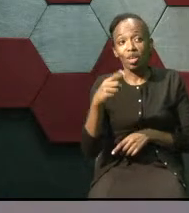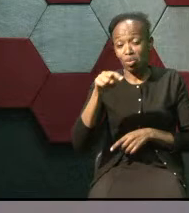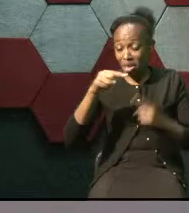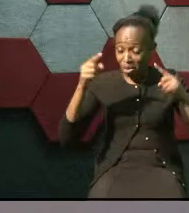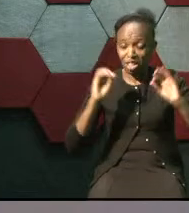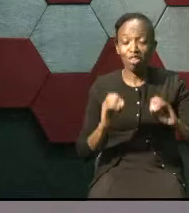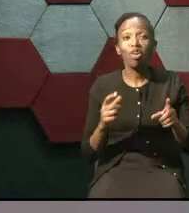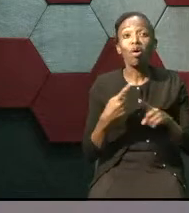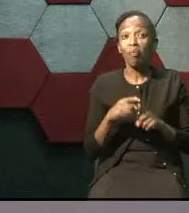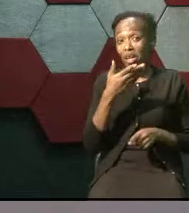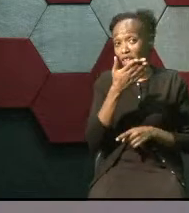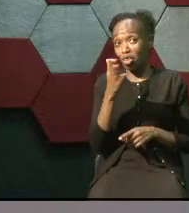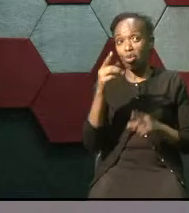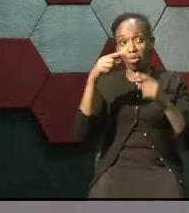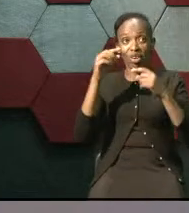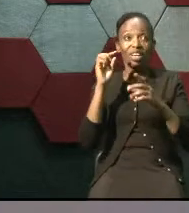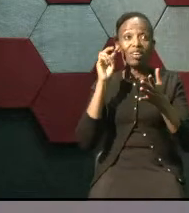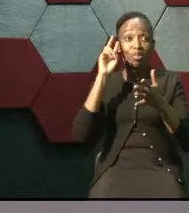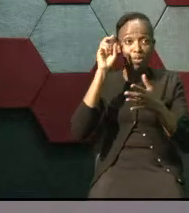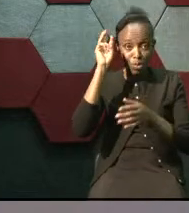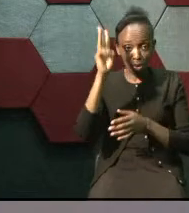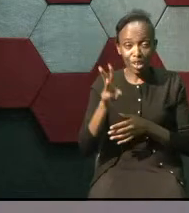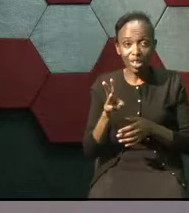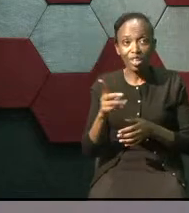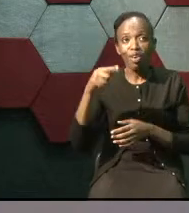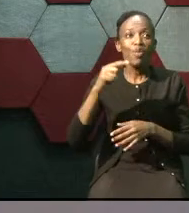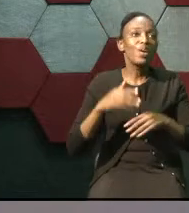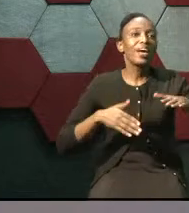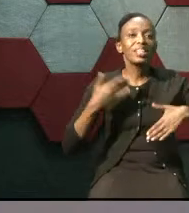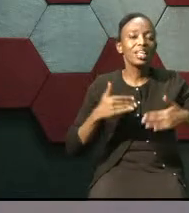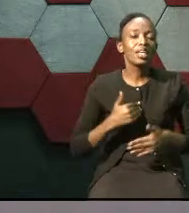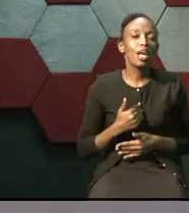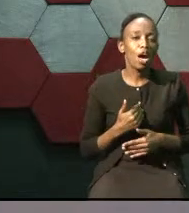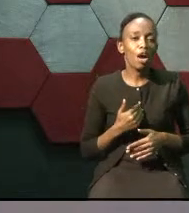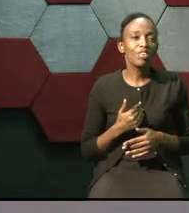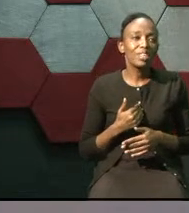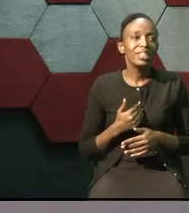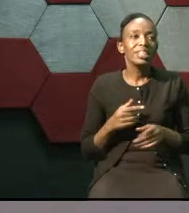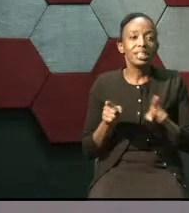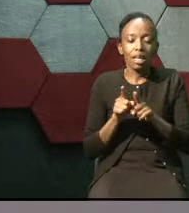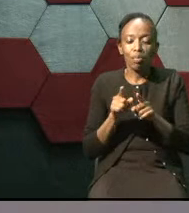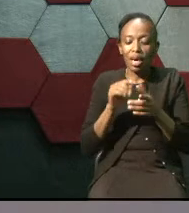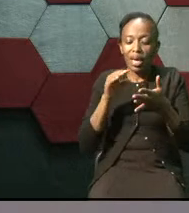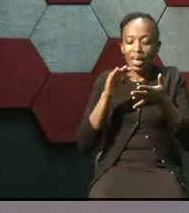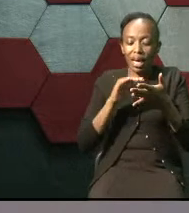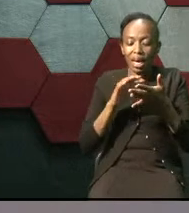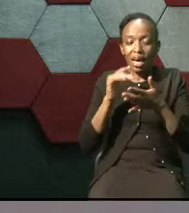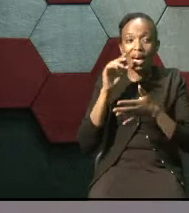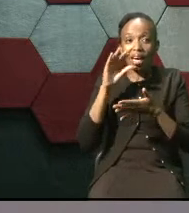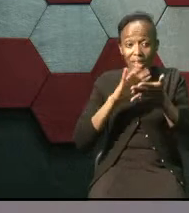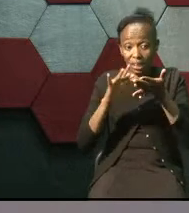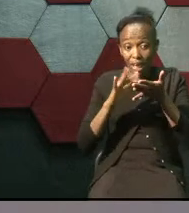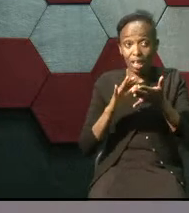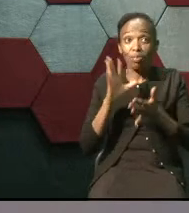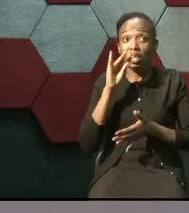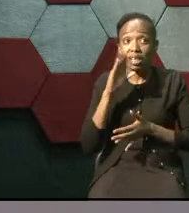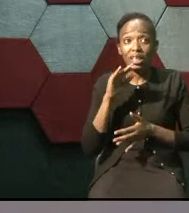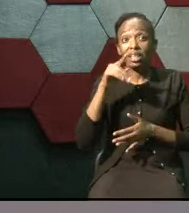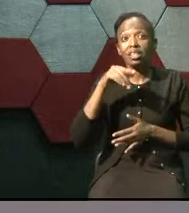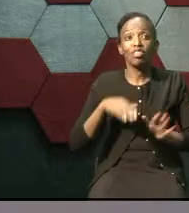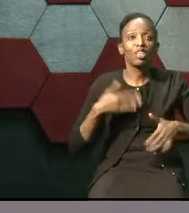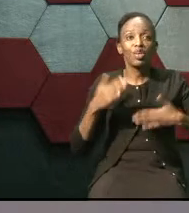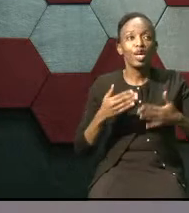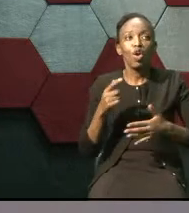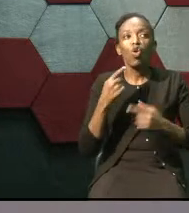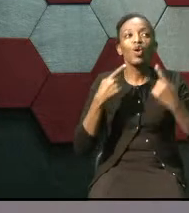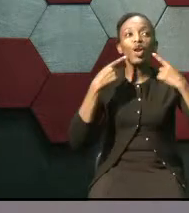but one of you will. One of you will. We are excited. Type in the chat. Are you excited? This is the big one. Who's going to